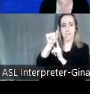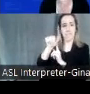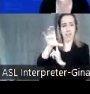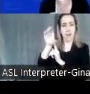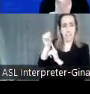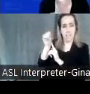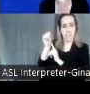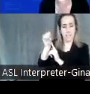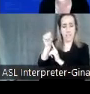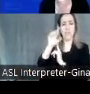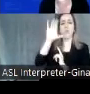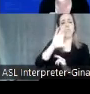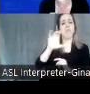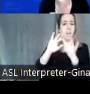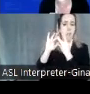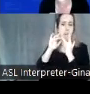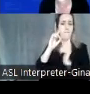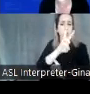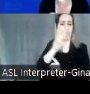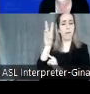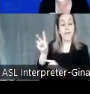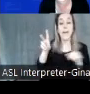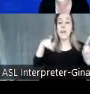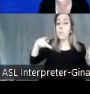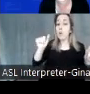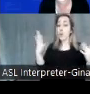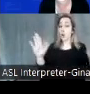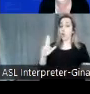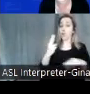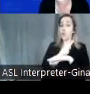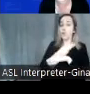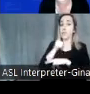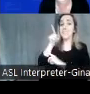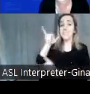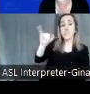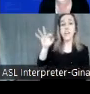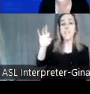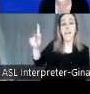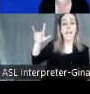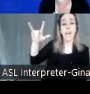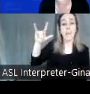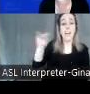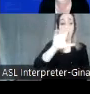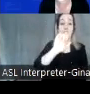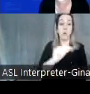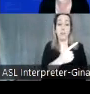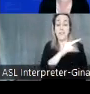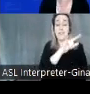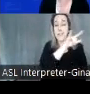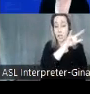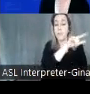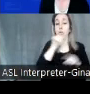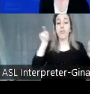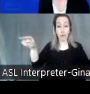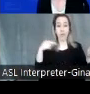AIRA.io, which the Port Authority uses in JFK Airport and LaGuardia Airport, where sighted assistance can be given